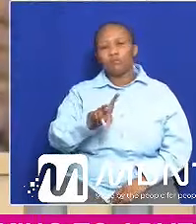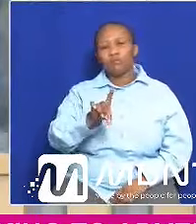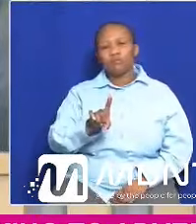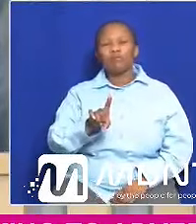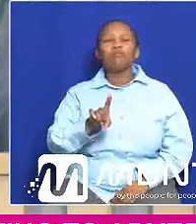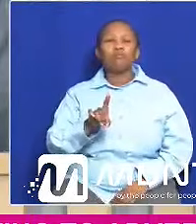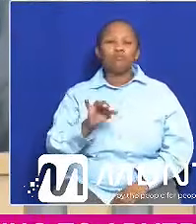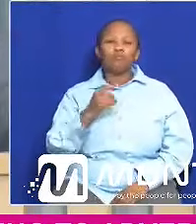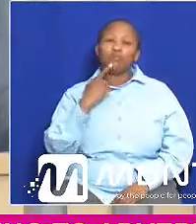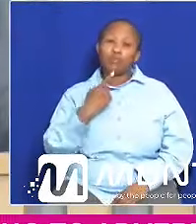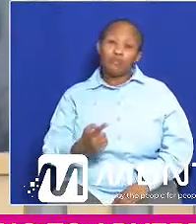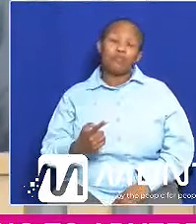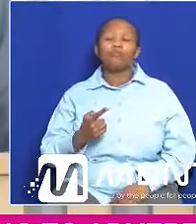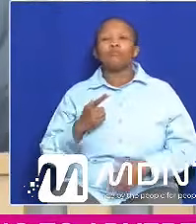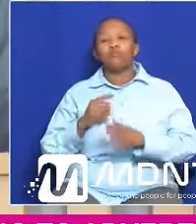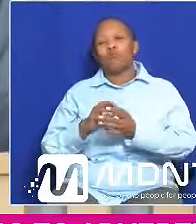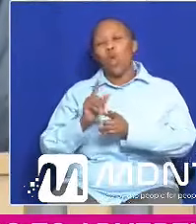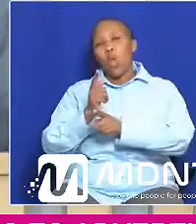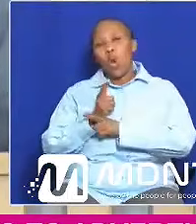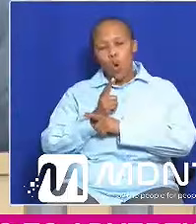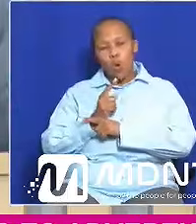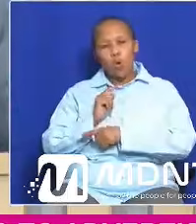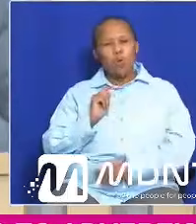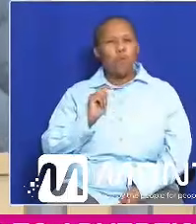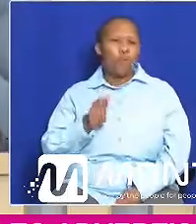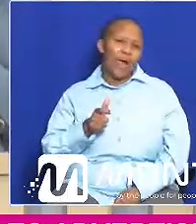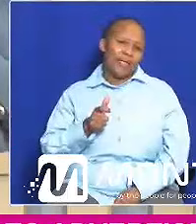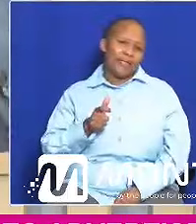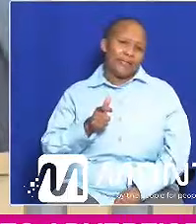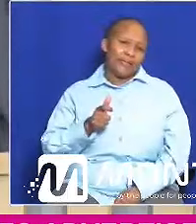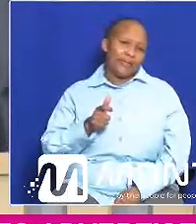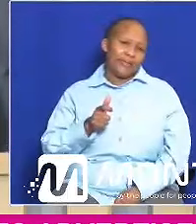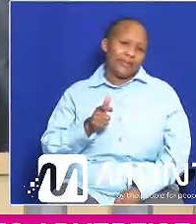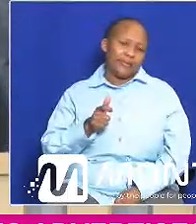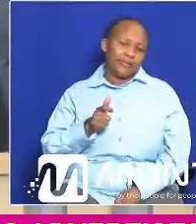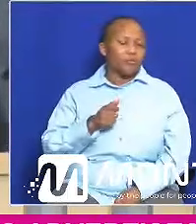repaid. Yes, it is. In full? Yes. Okay.